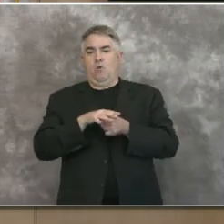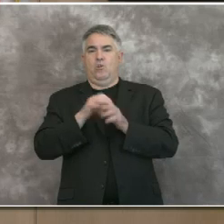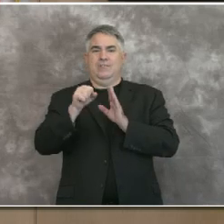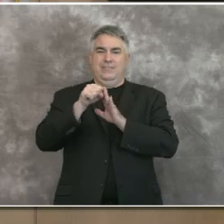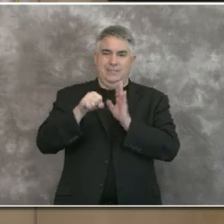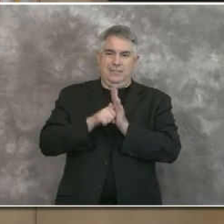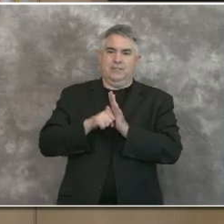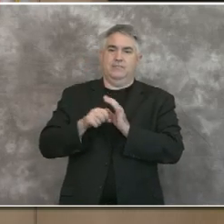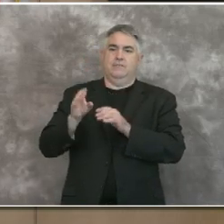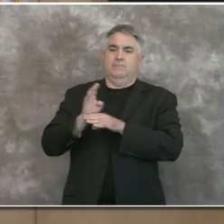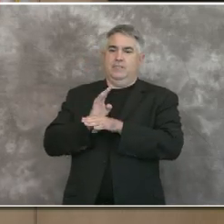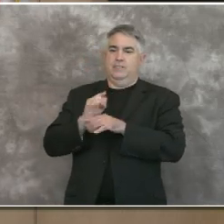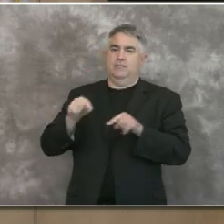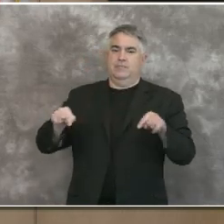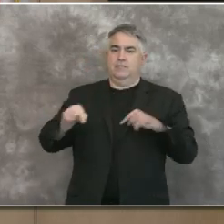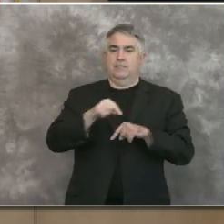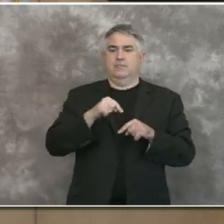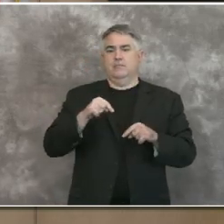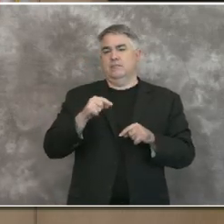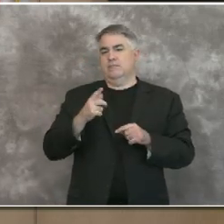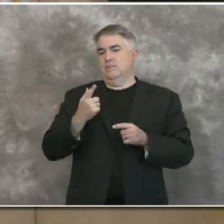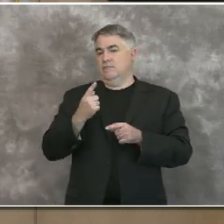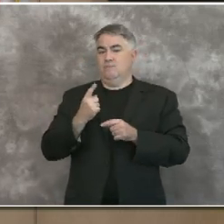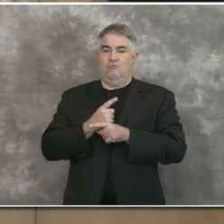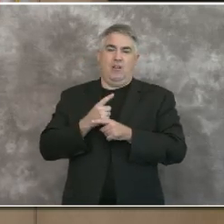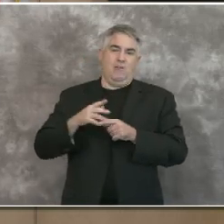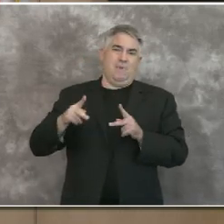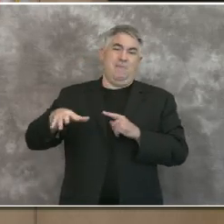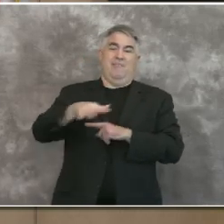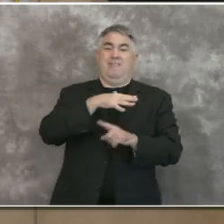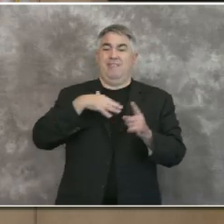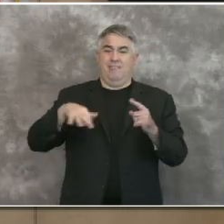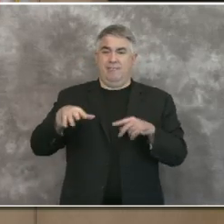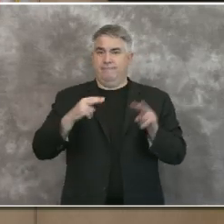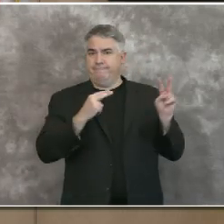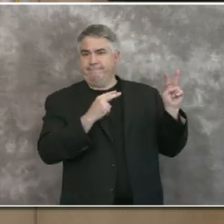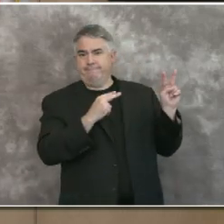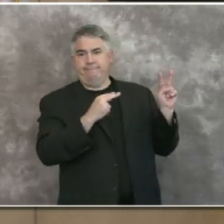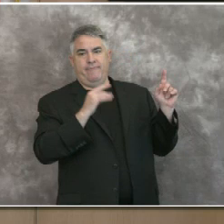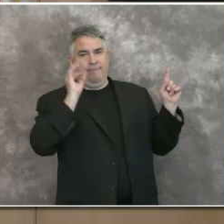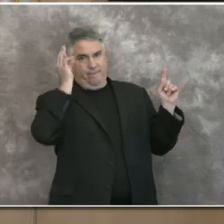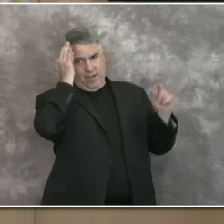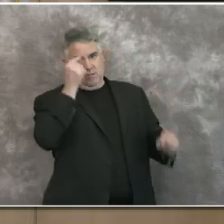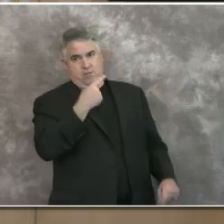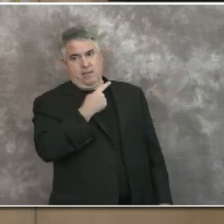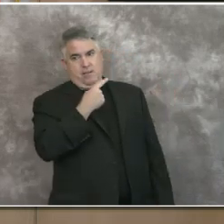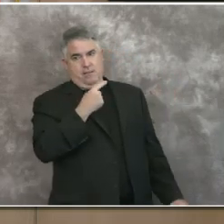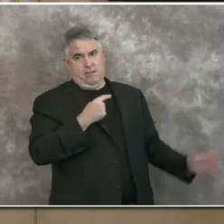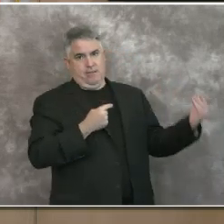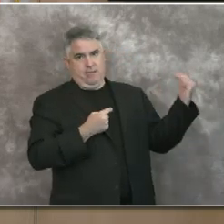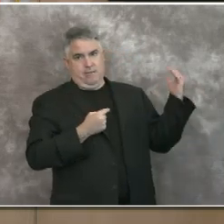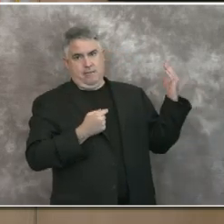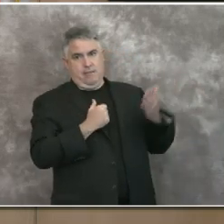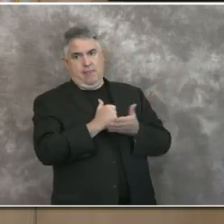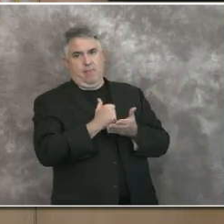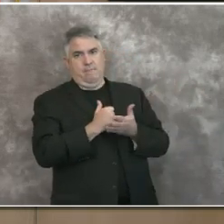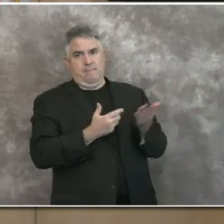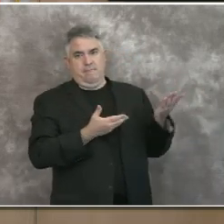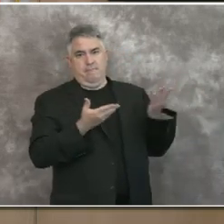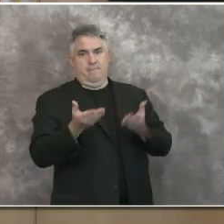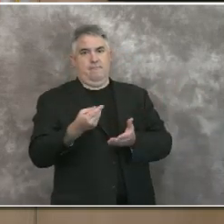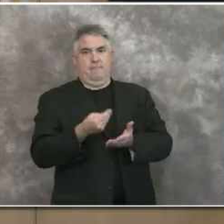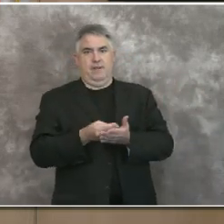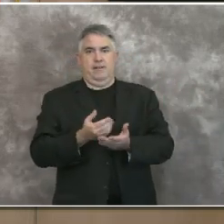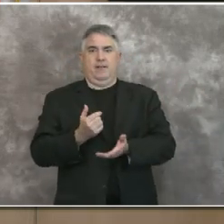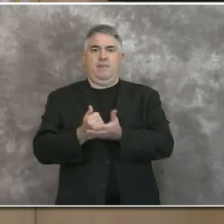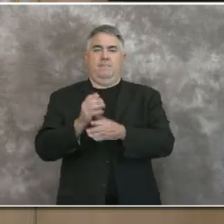entities and regular folks and workers tend to look to the federal government for the stimulus type efforts. And so we hope that those efforts continue. We hope the